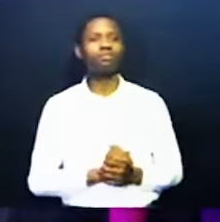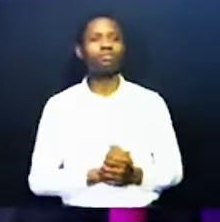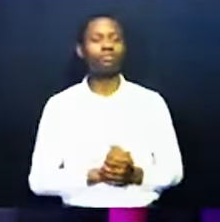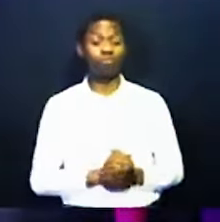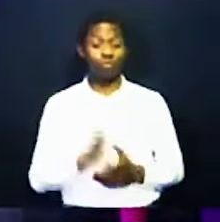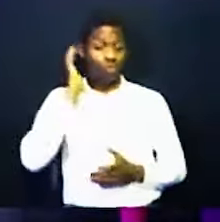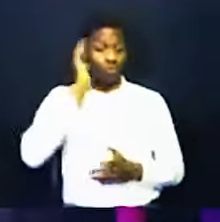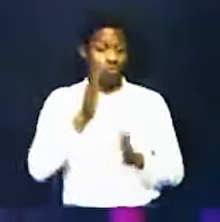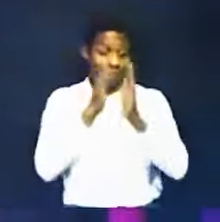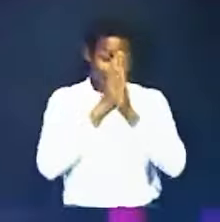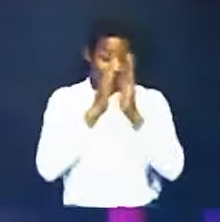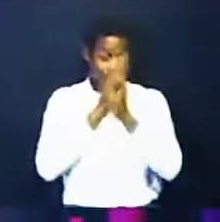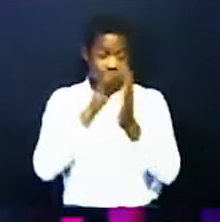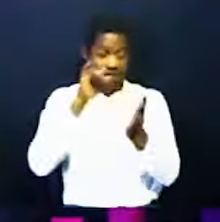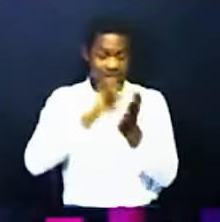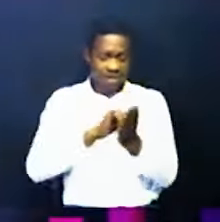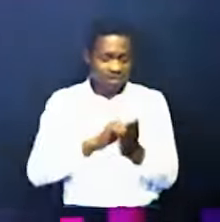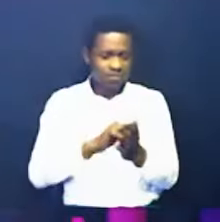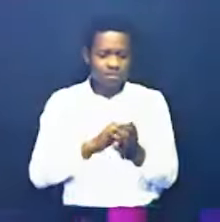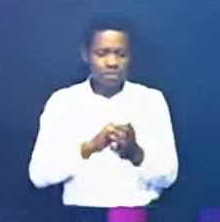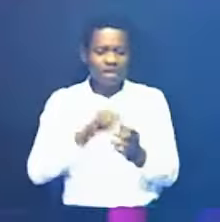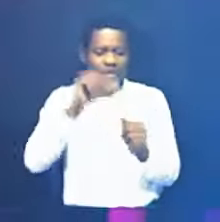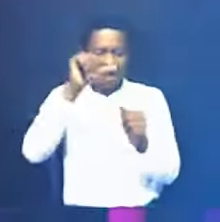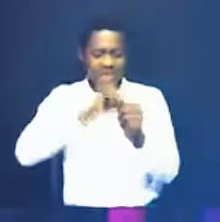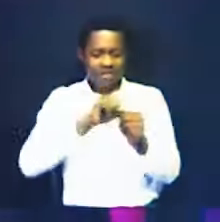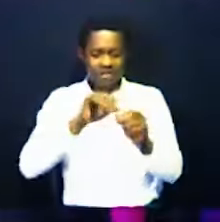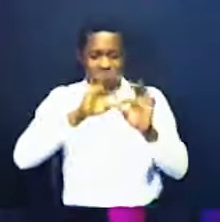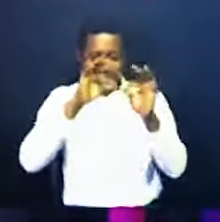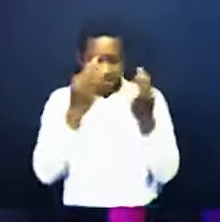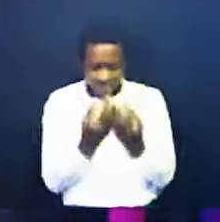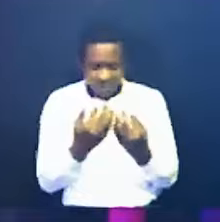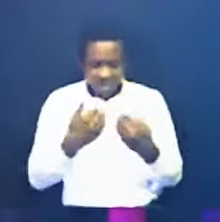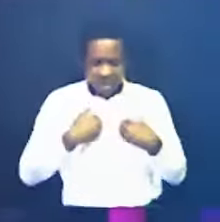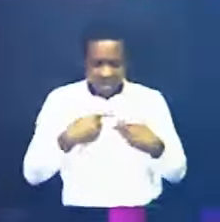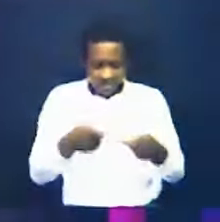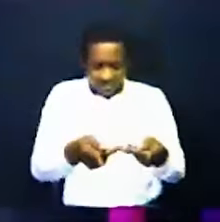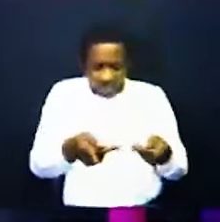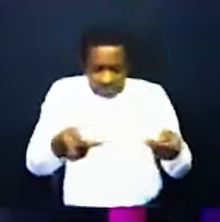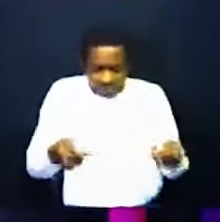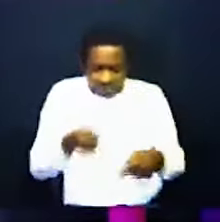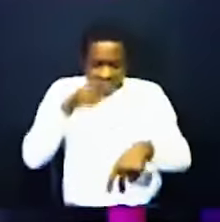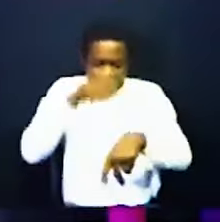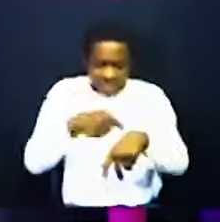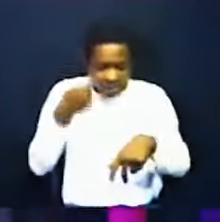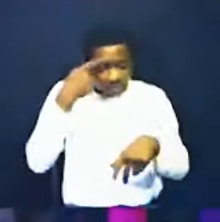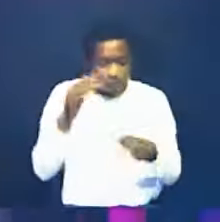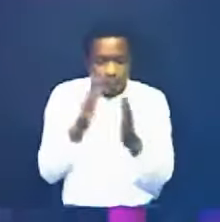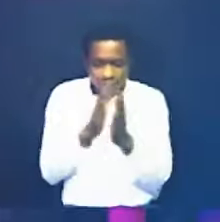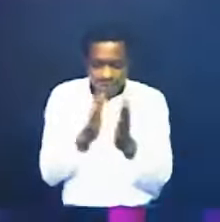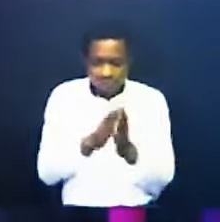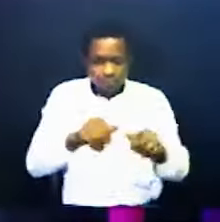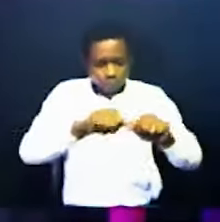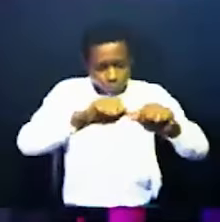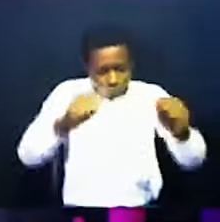We'll be praying that family altars will be raised in homes again.